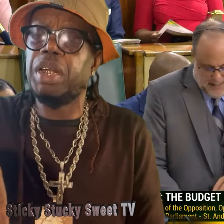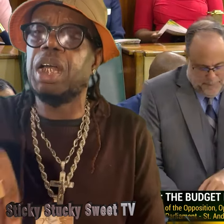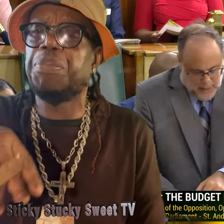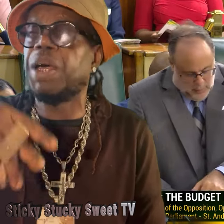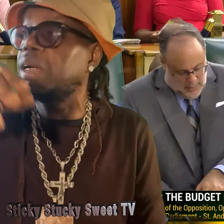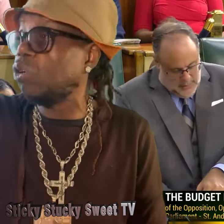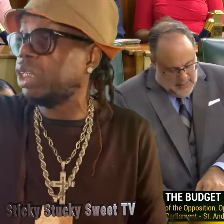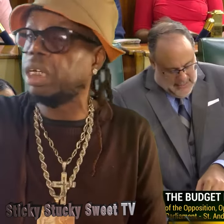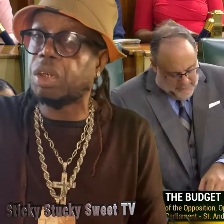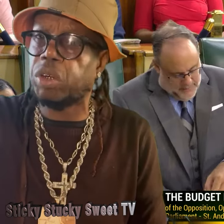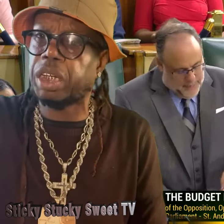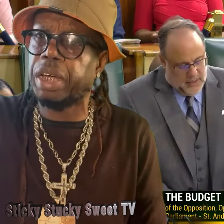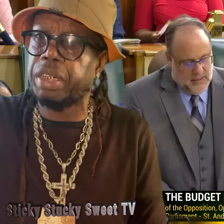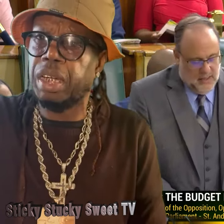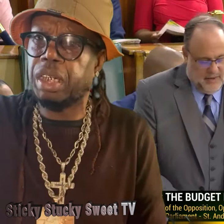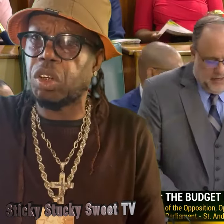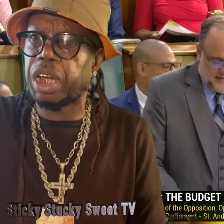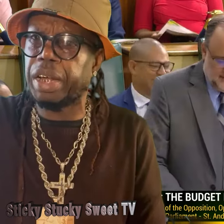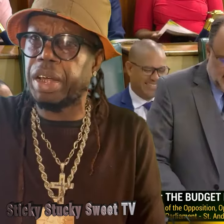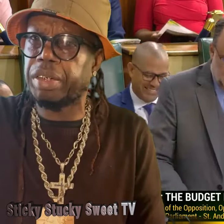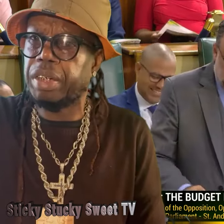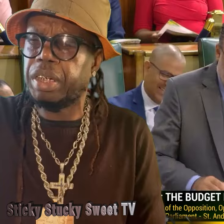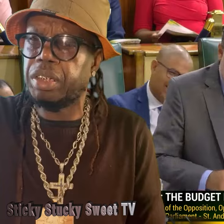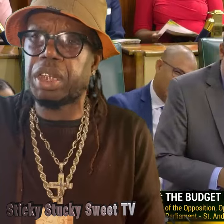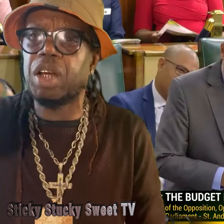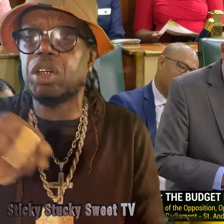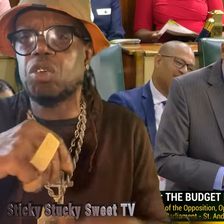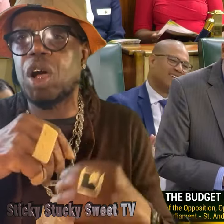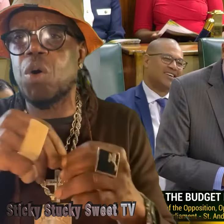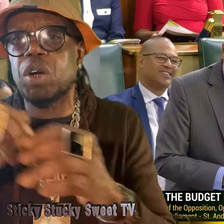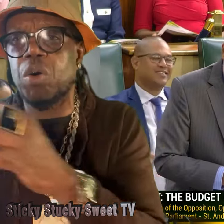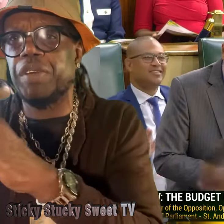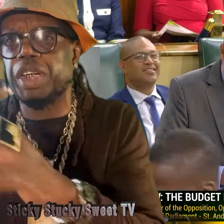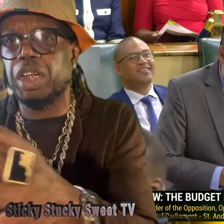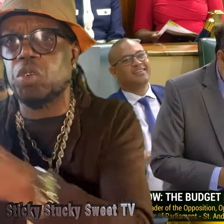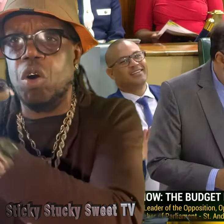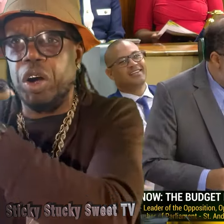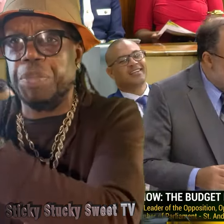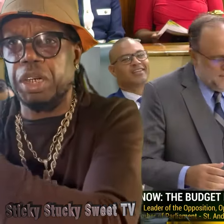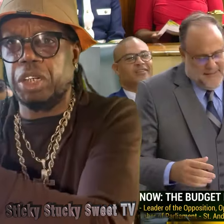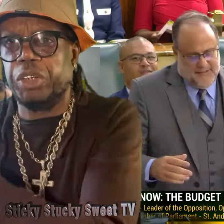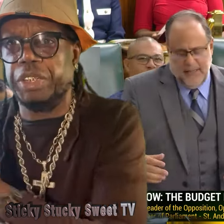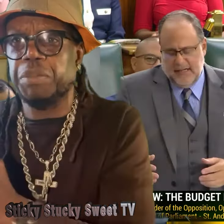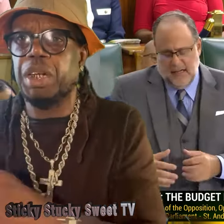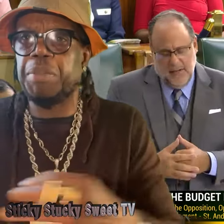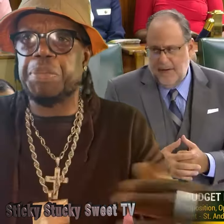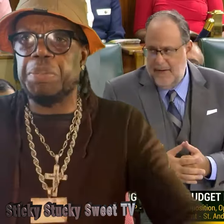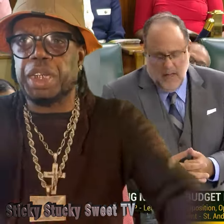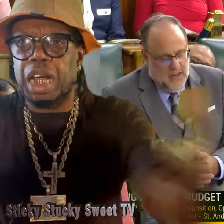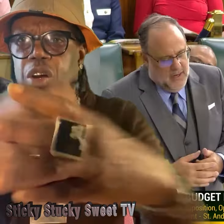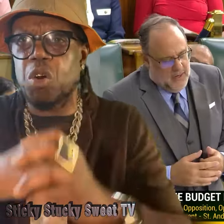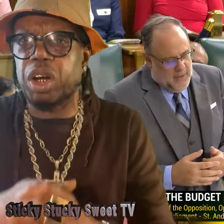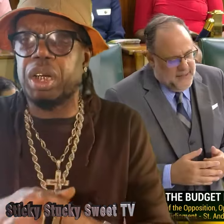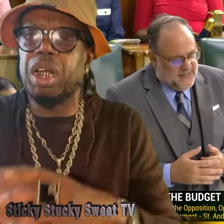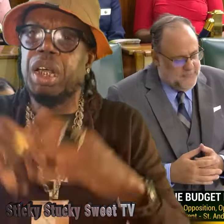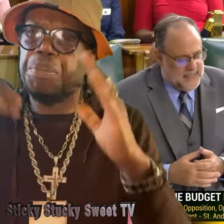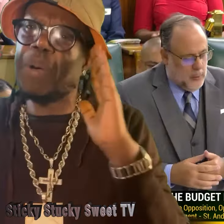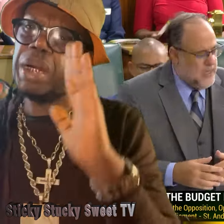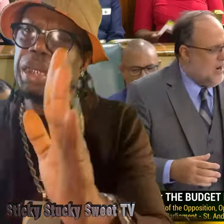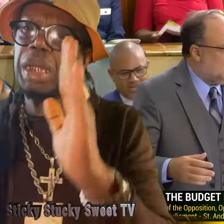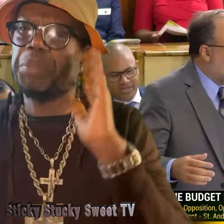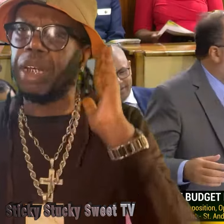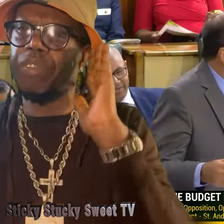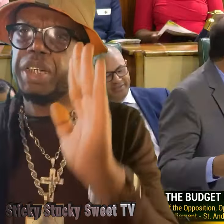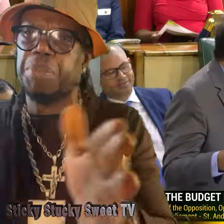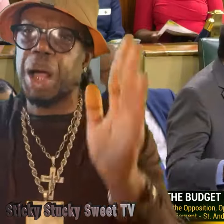them, and do the things outside, just like that. They can't just do a 1 hour every day, 2 hours on the street, make people gather around and